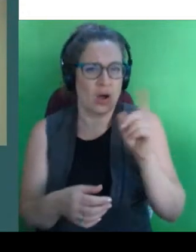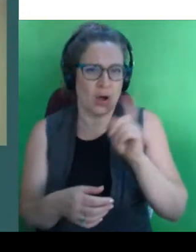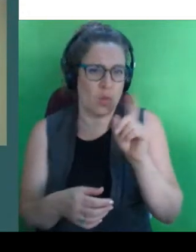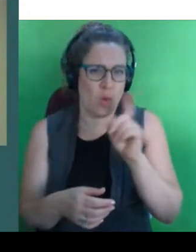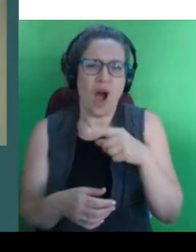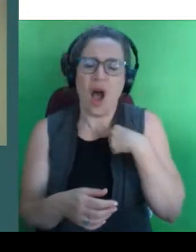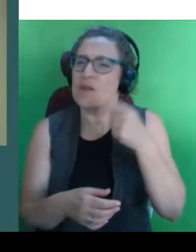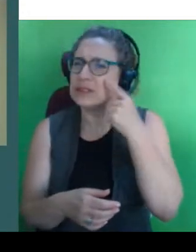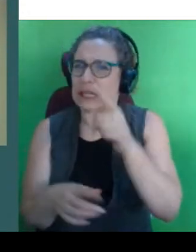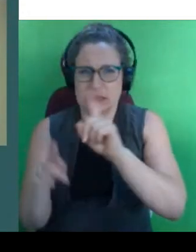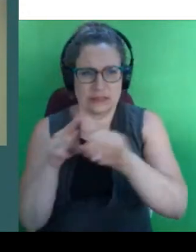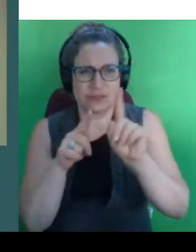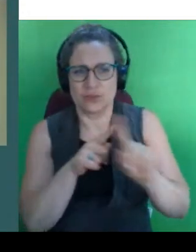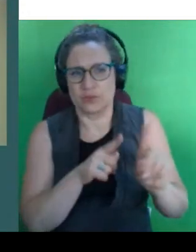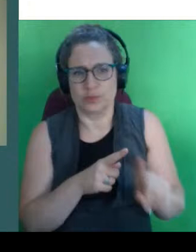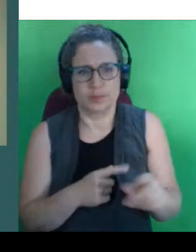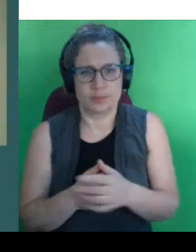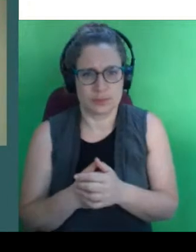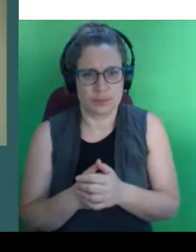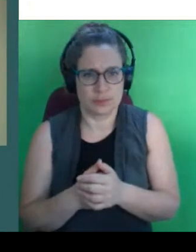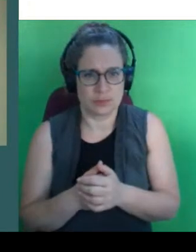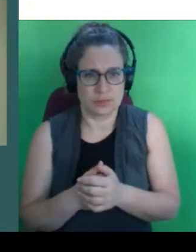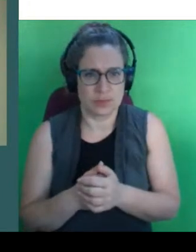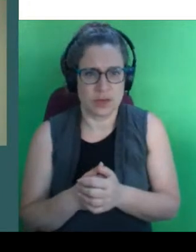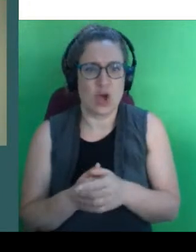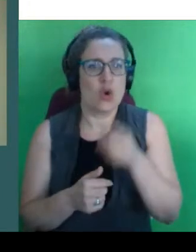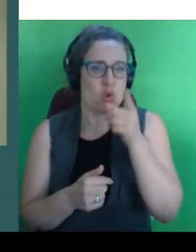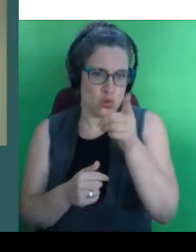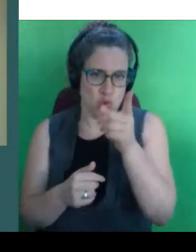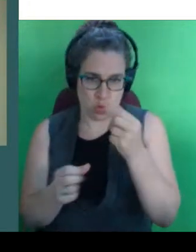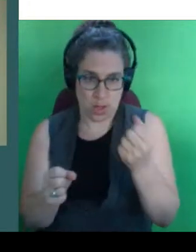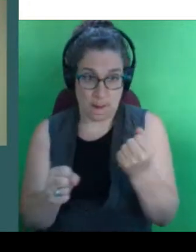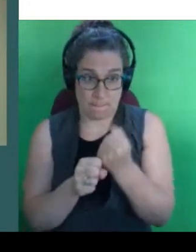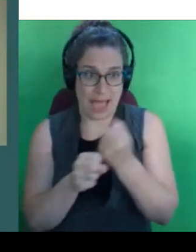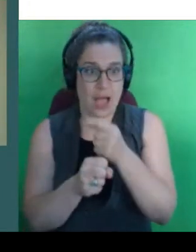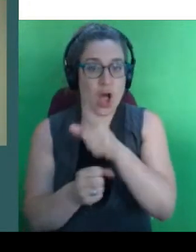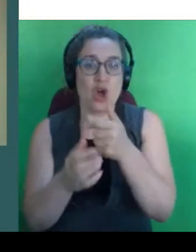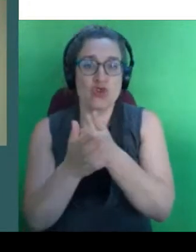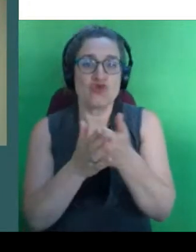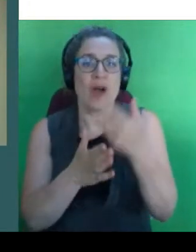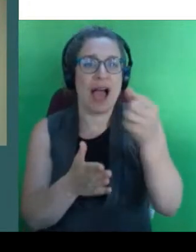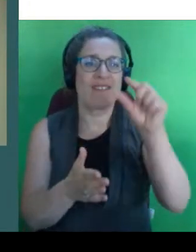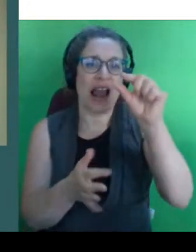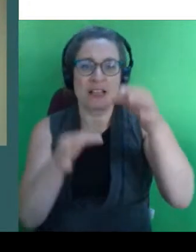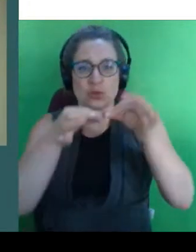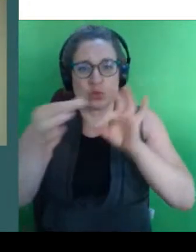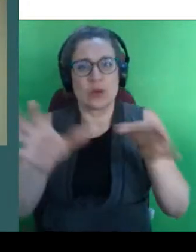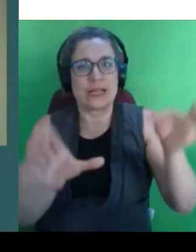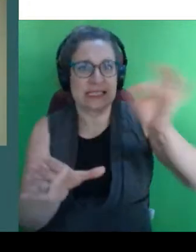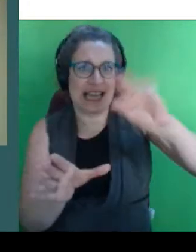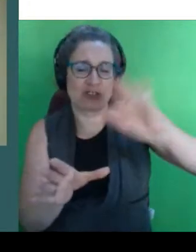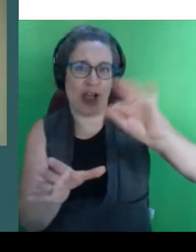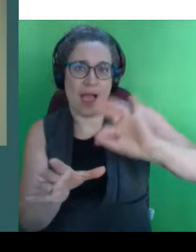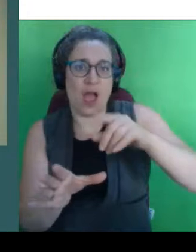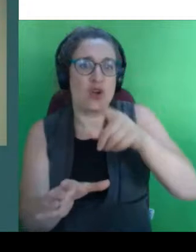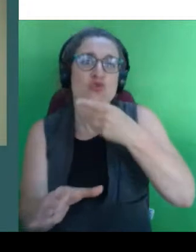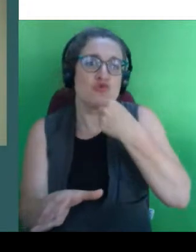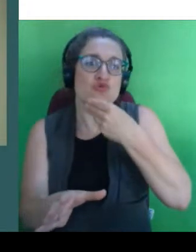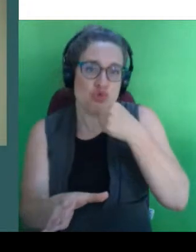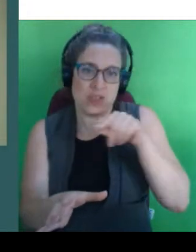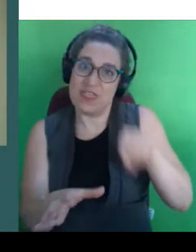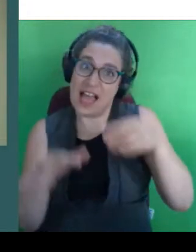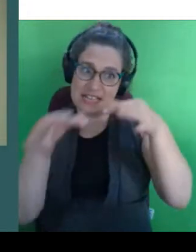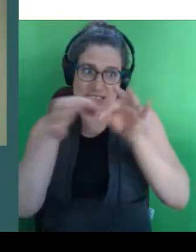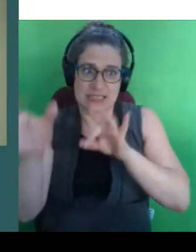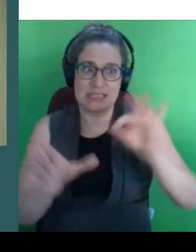now, and you make it up. They will usually provide you with a little sachet. So you start off using that, you make it up, you